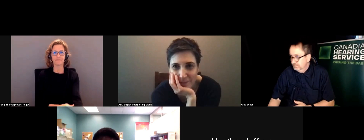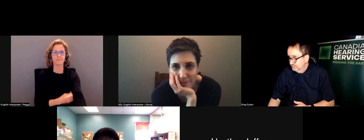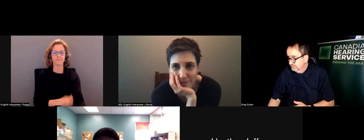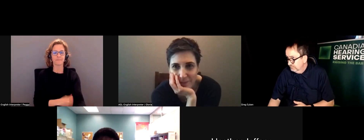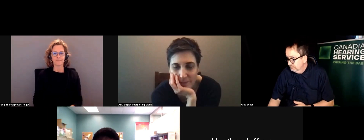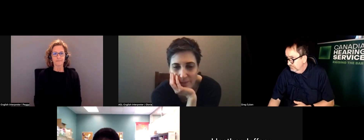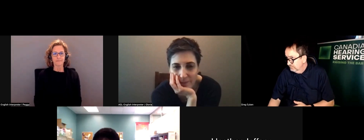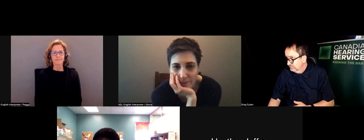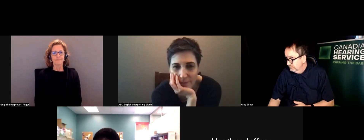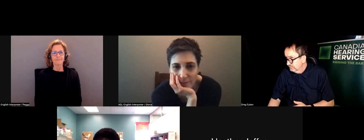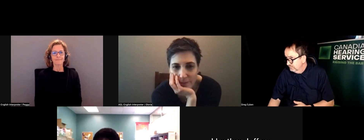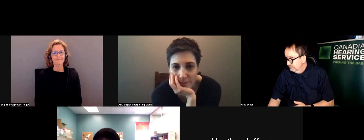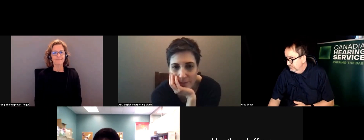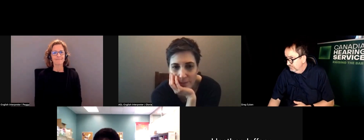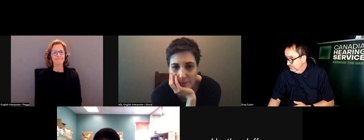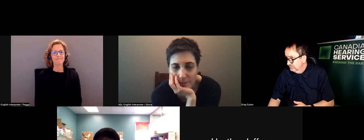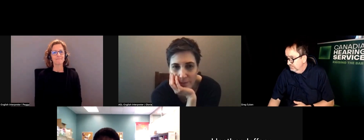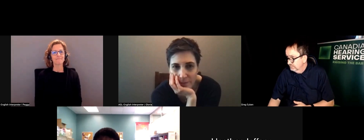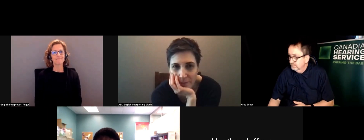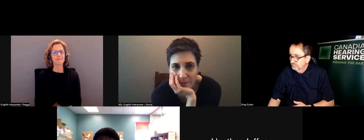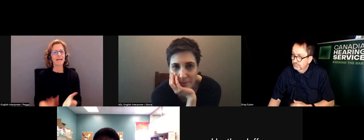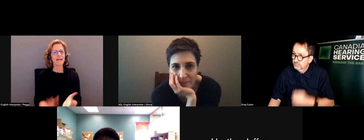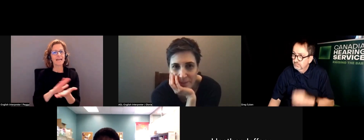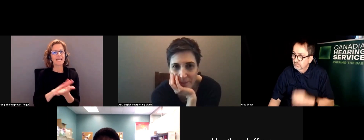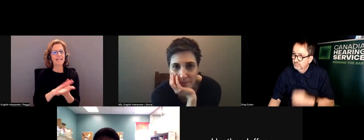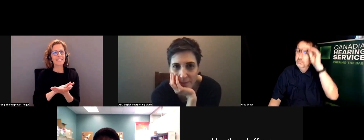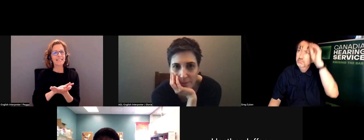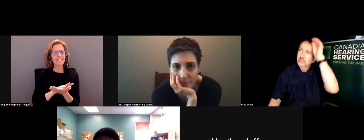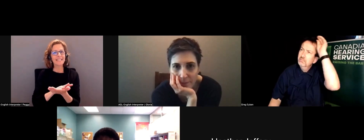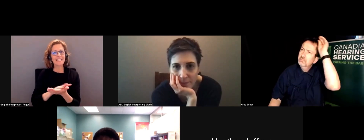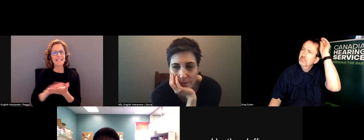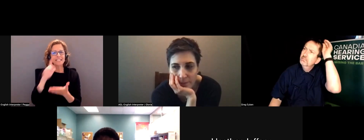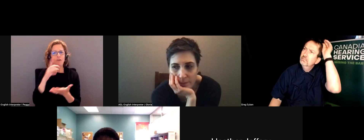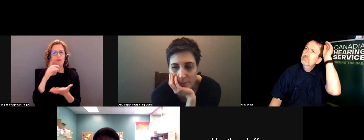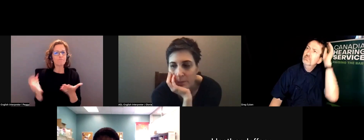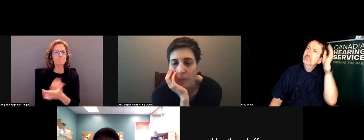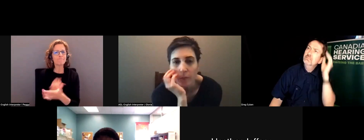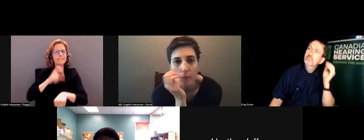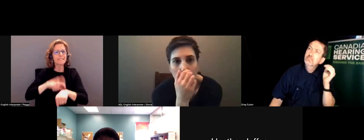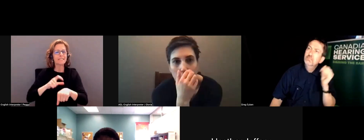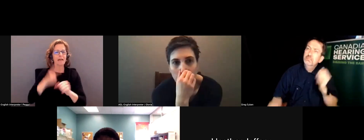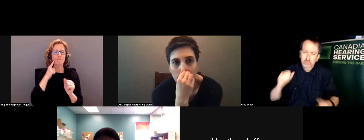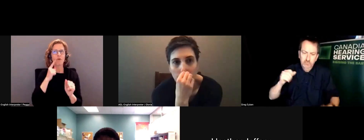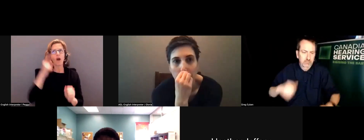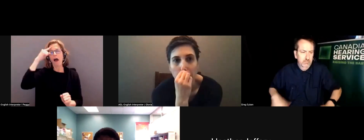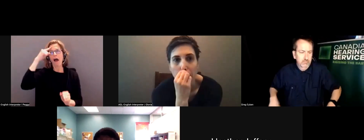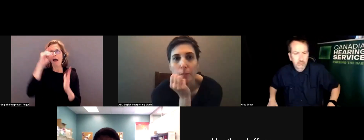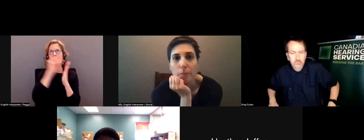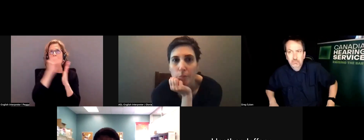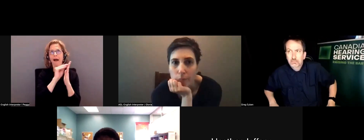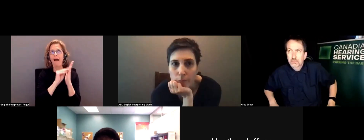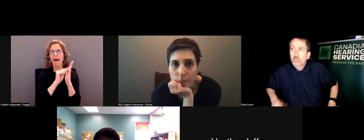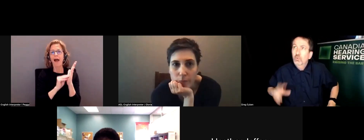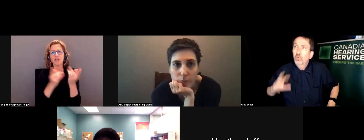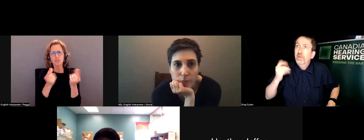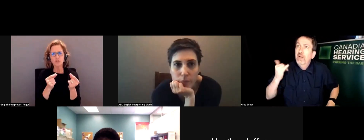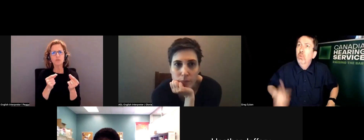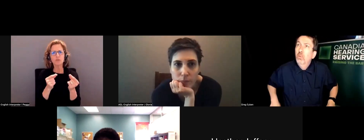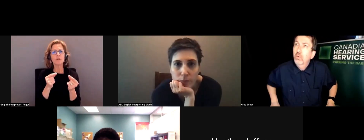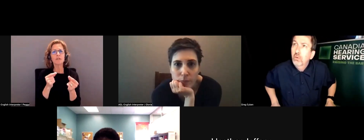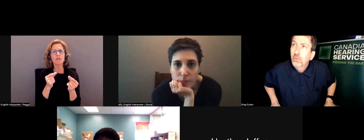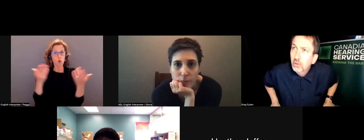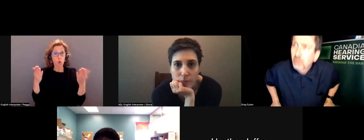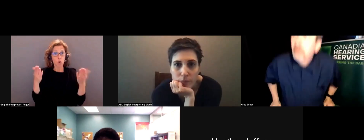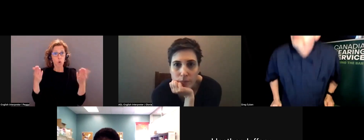But it's nice to kind of take the time. So if you're noting down some tips, some ideas, even after our session, take some time. And I think there